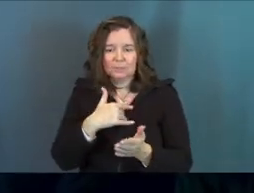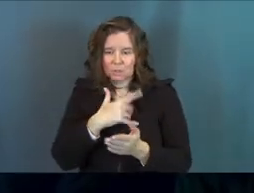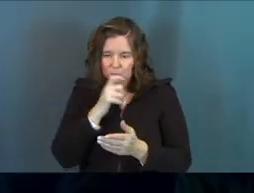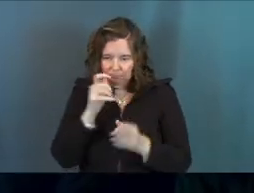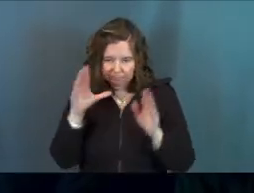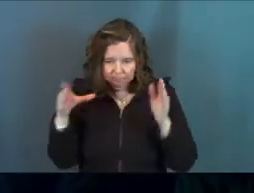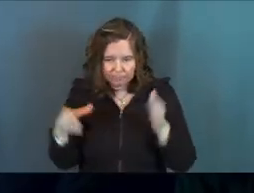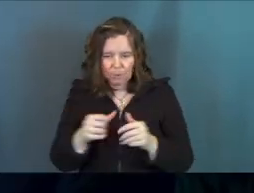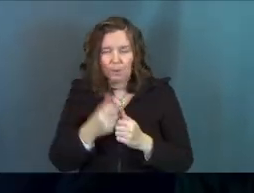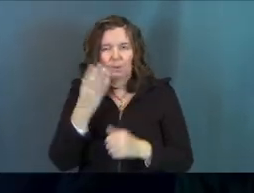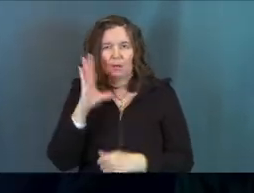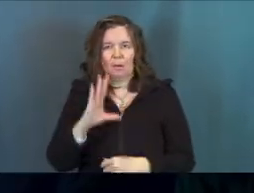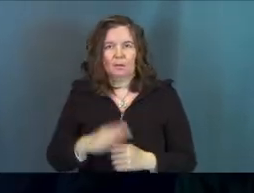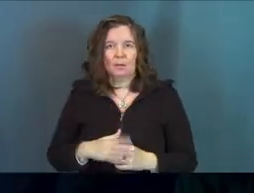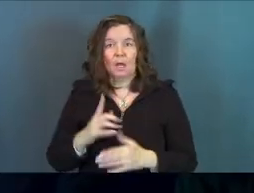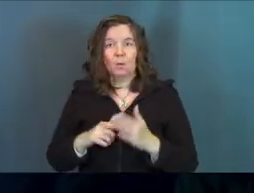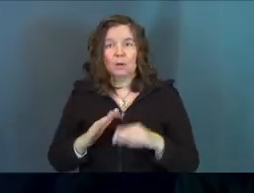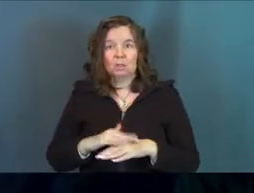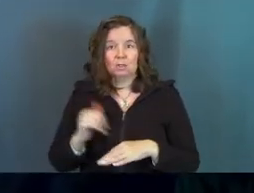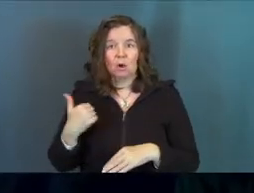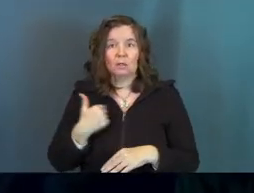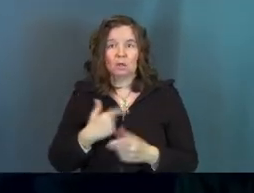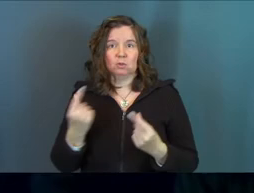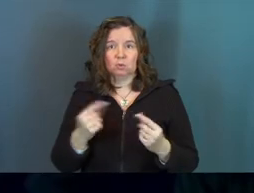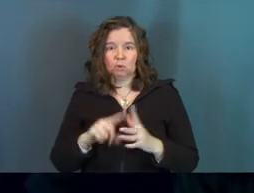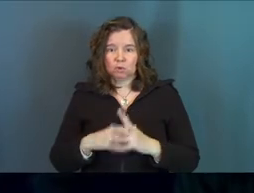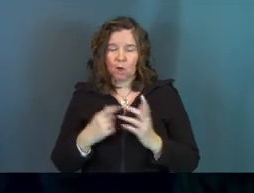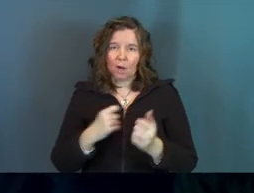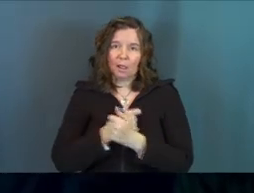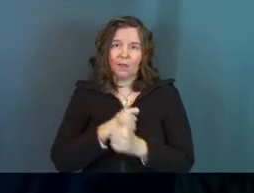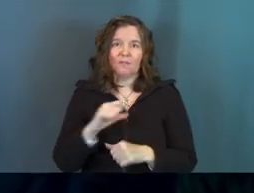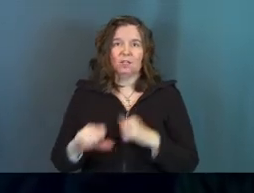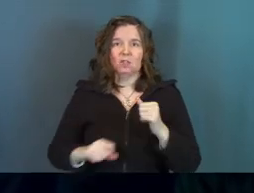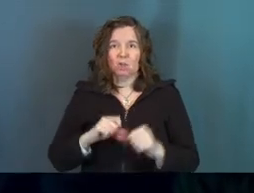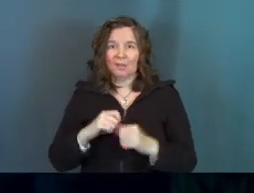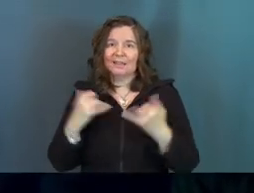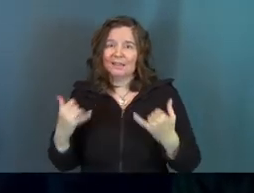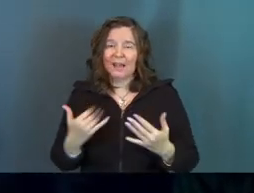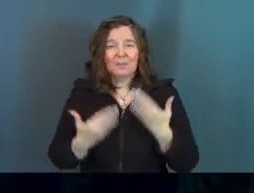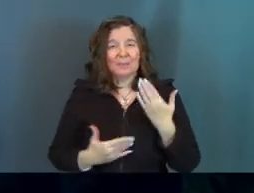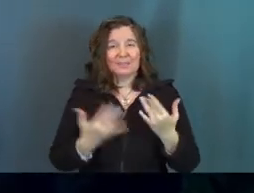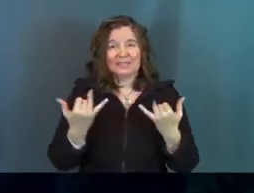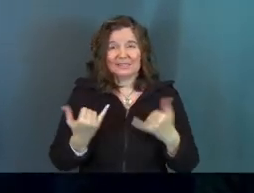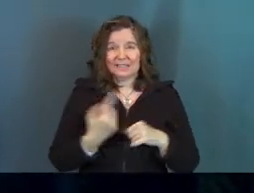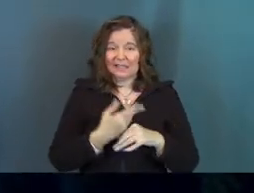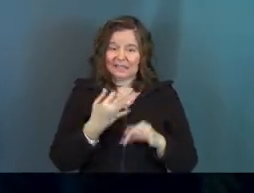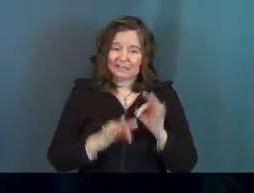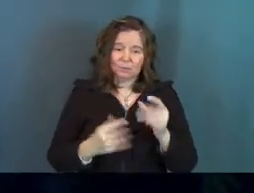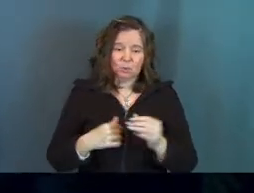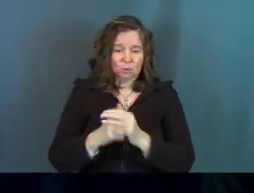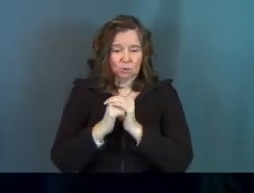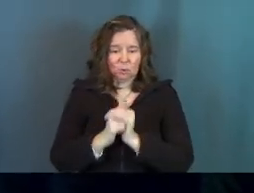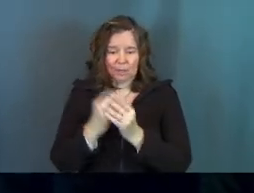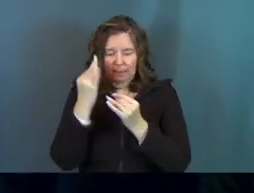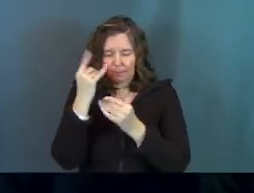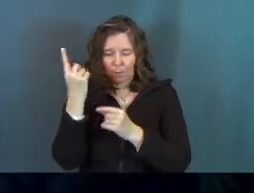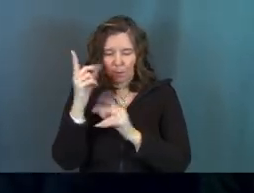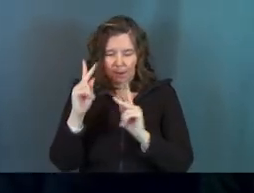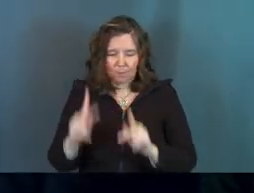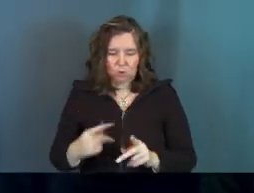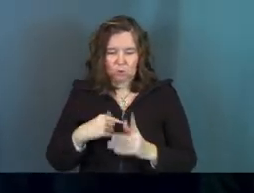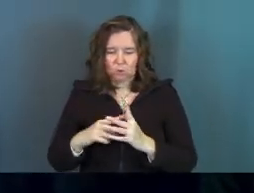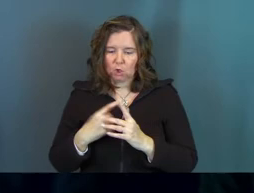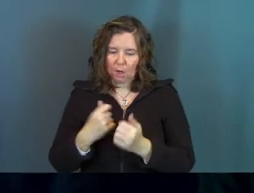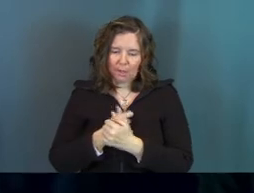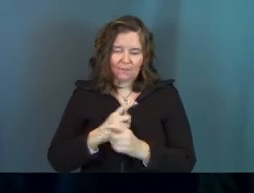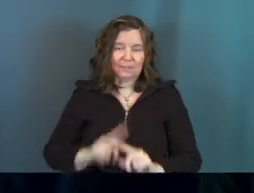late to get back on track with God and to what he has called us to do, to start loving each other. Now, maybe today the simple thing you can do as we worship is think about one person that you